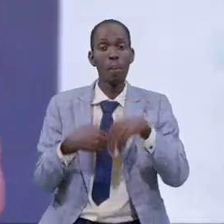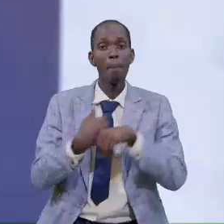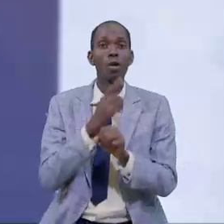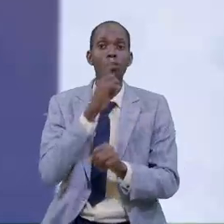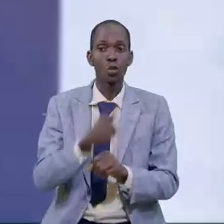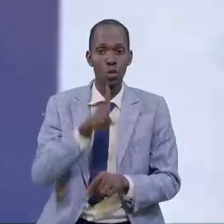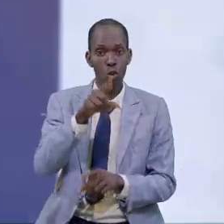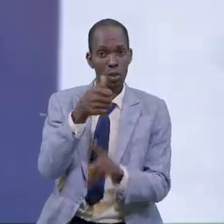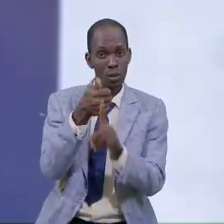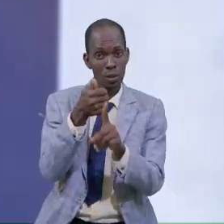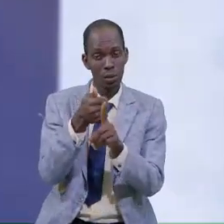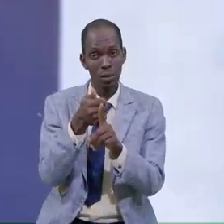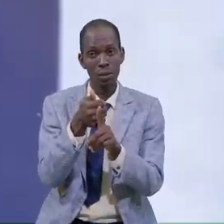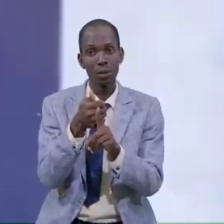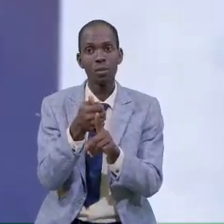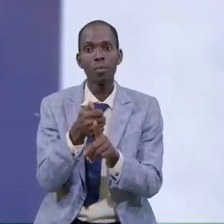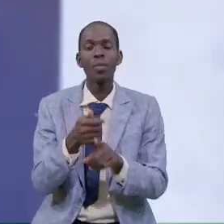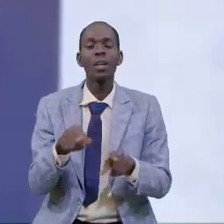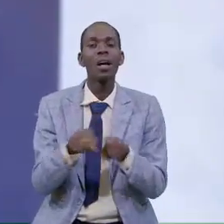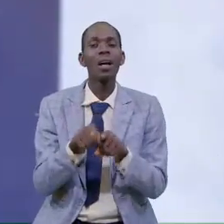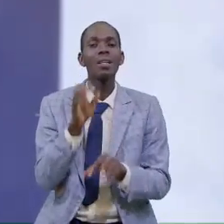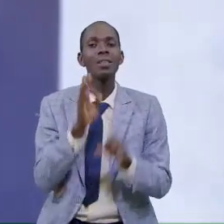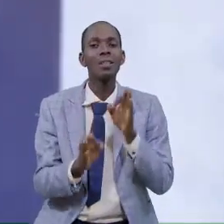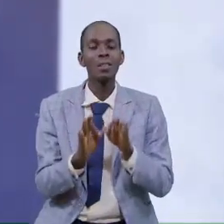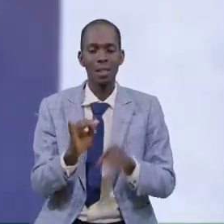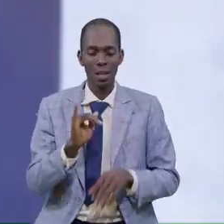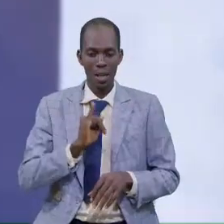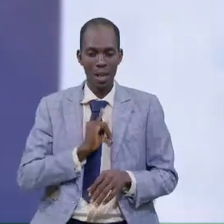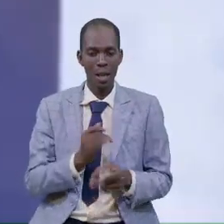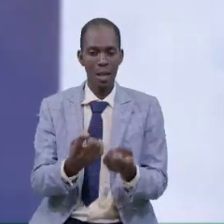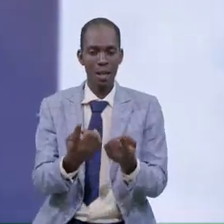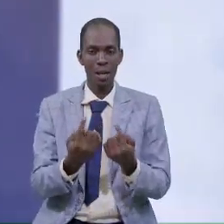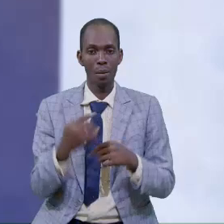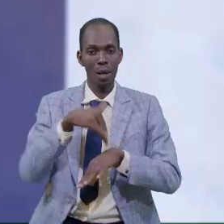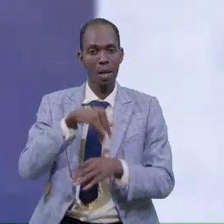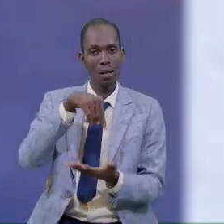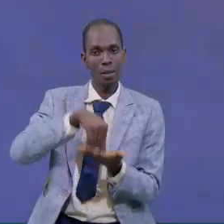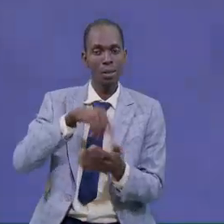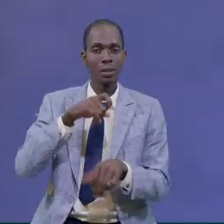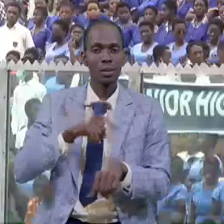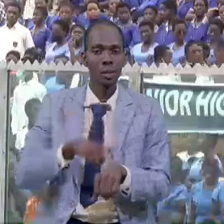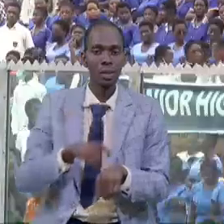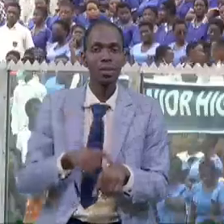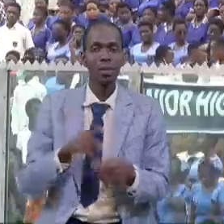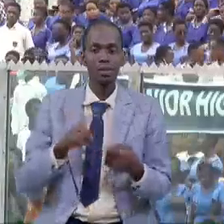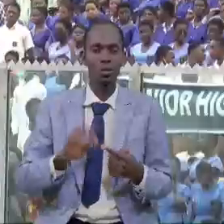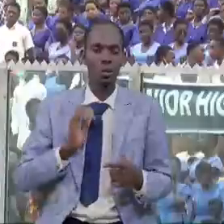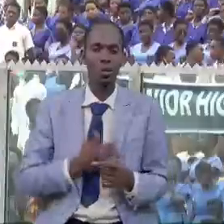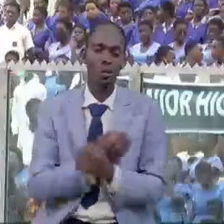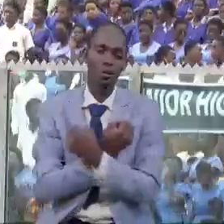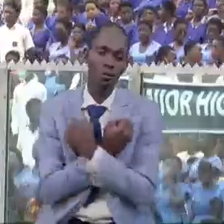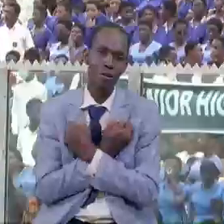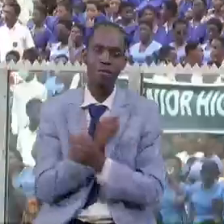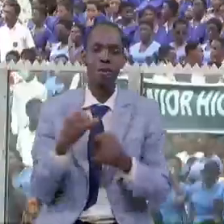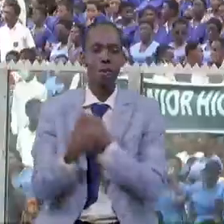as if I came at this time to our beloved country here, to get